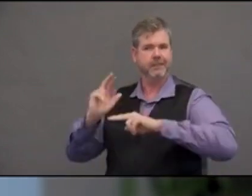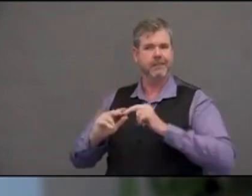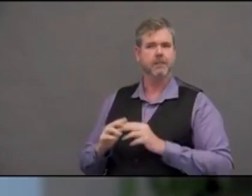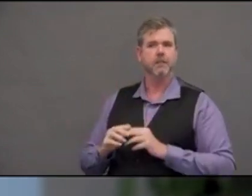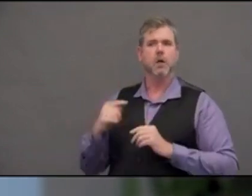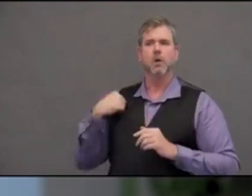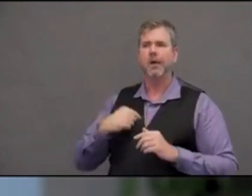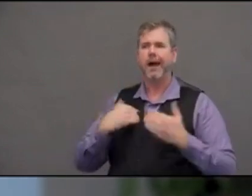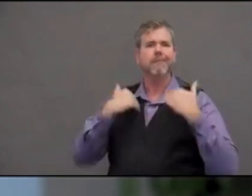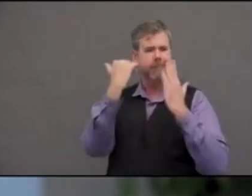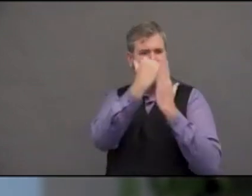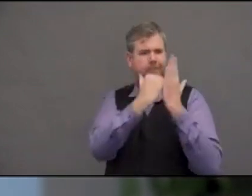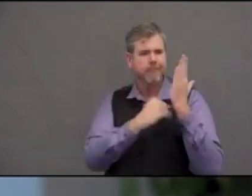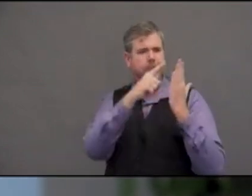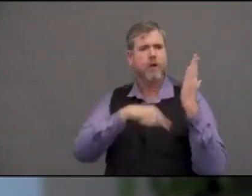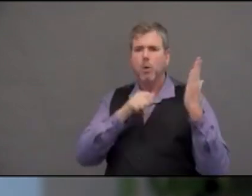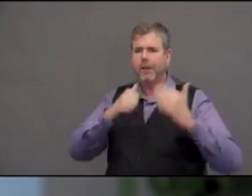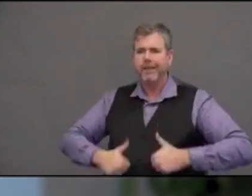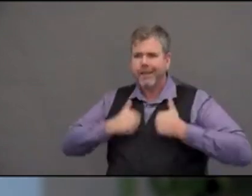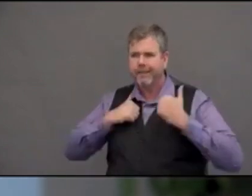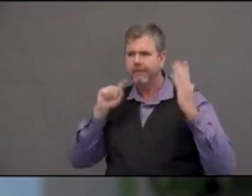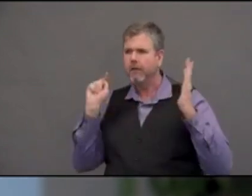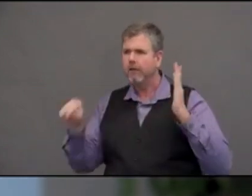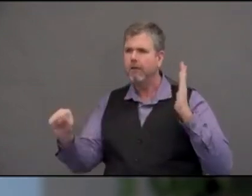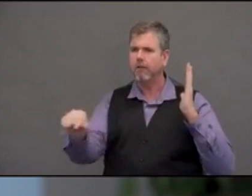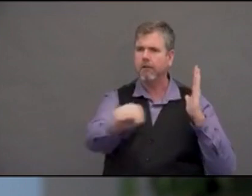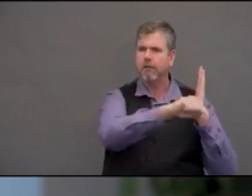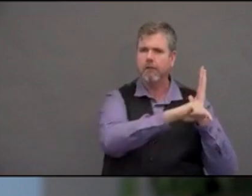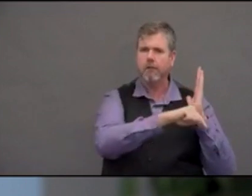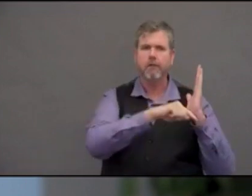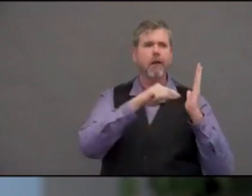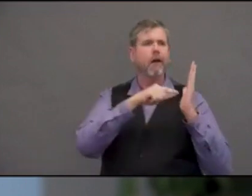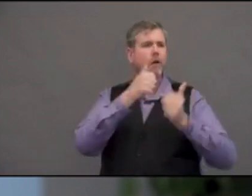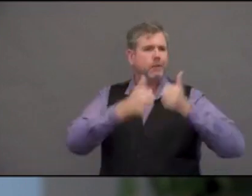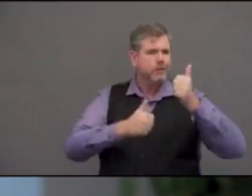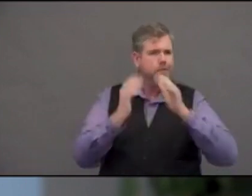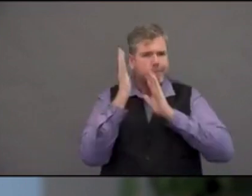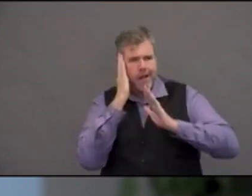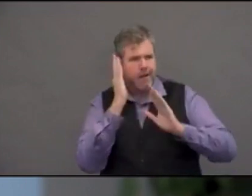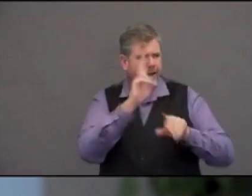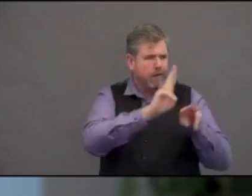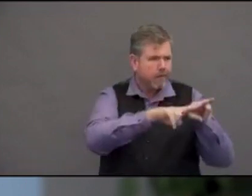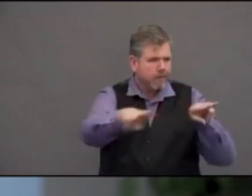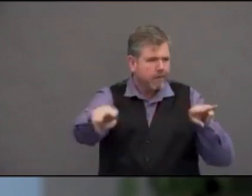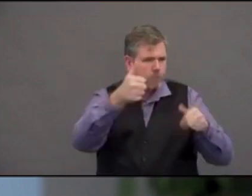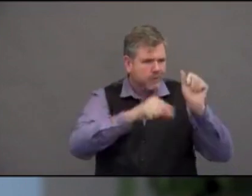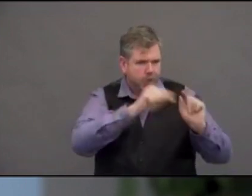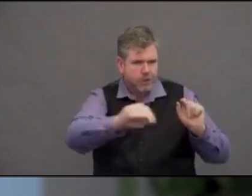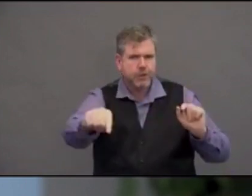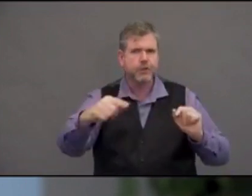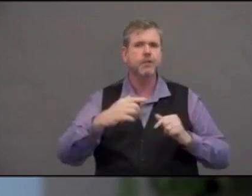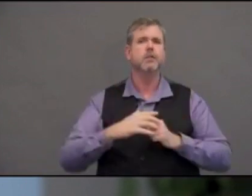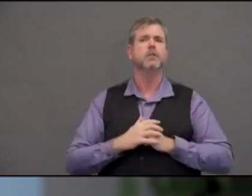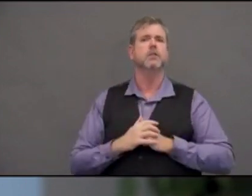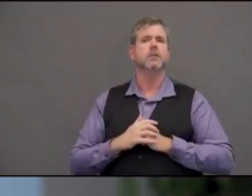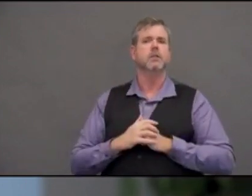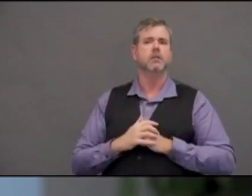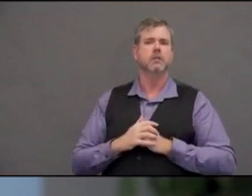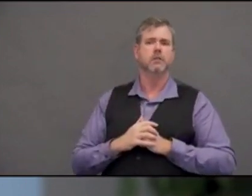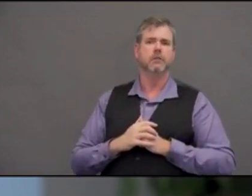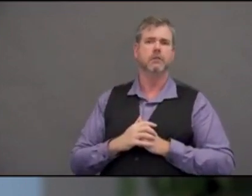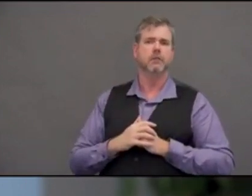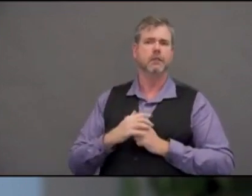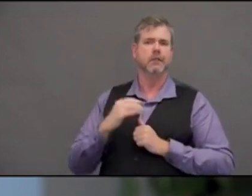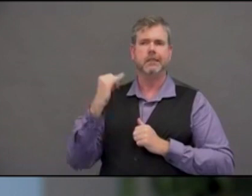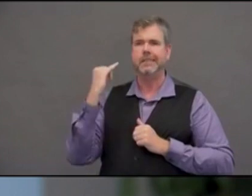they're located within the facility. We provide support for, in the case there's not sufficient personal